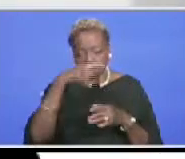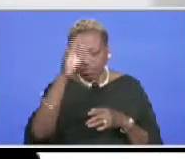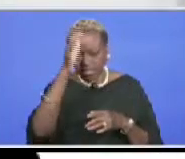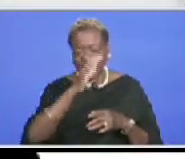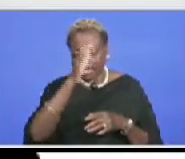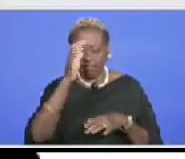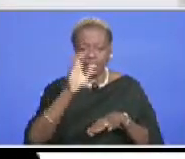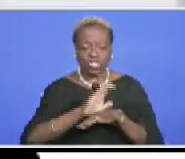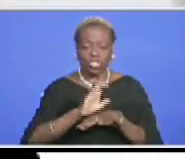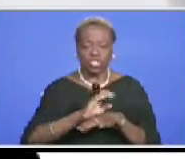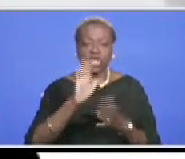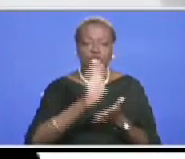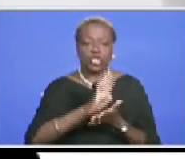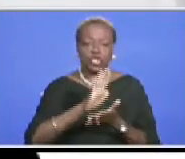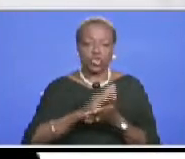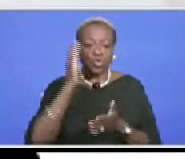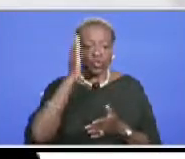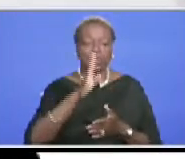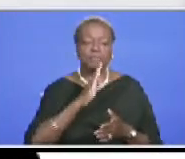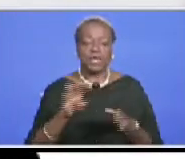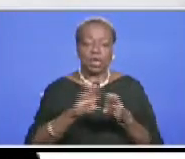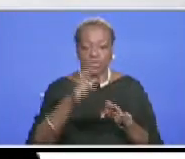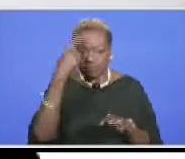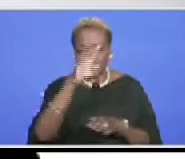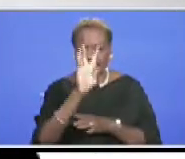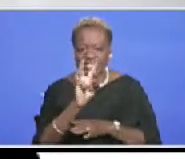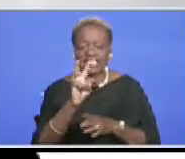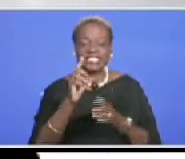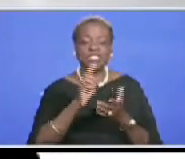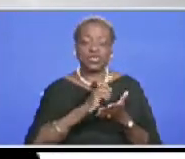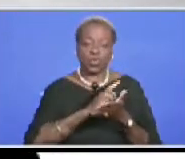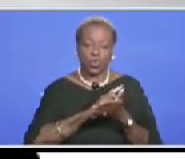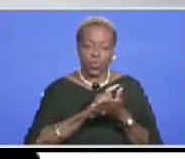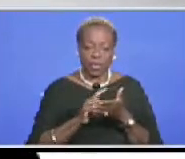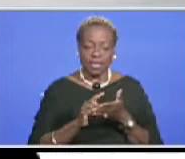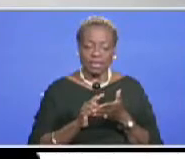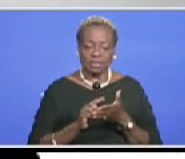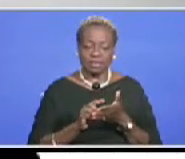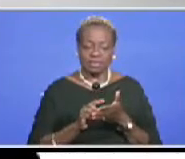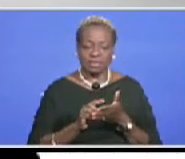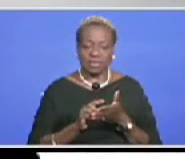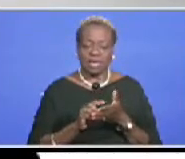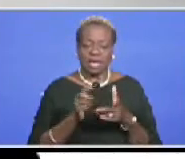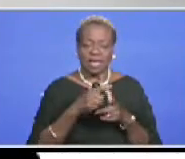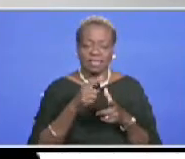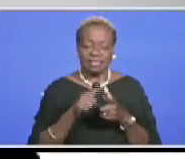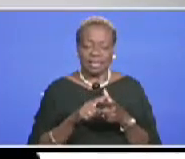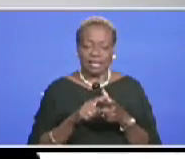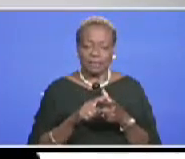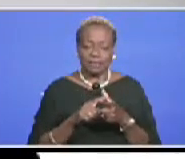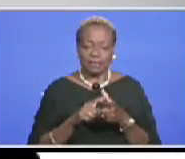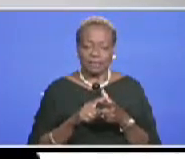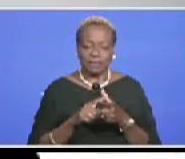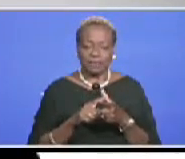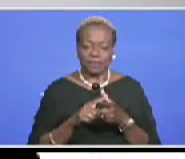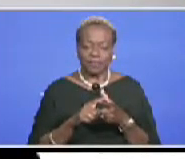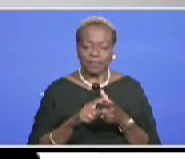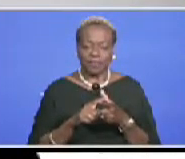Islands. Schools are going to be closed for the next 6 weeks, so parents are going to have to figure out what to do with their kids. And then in the workplace,